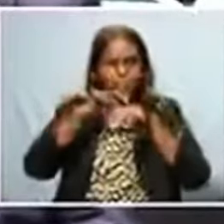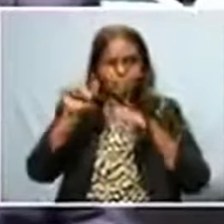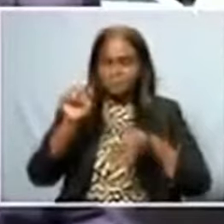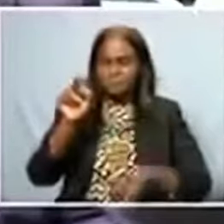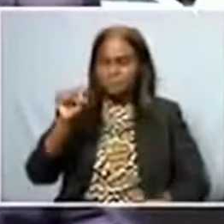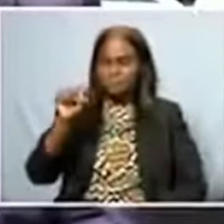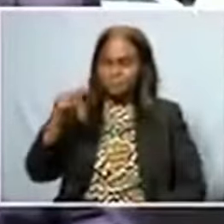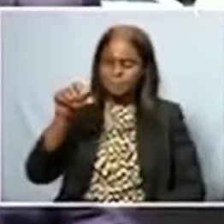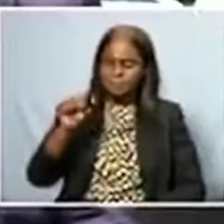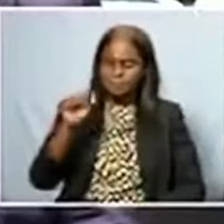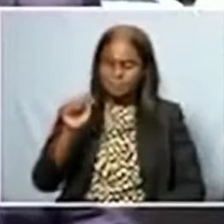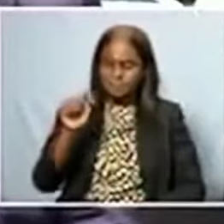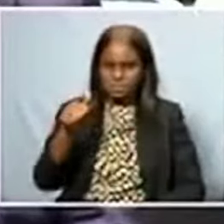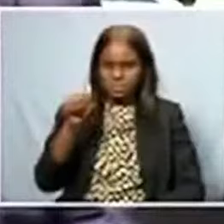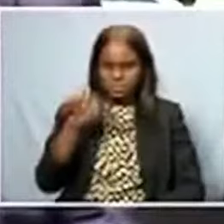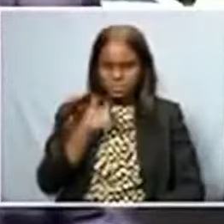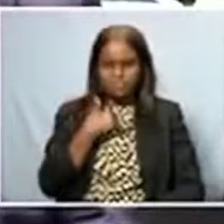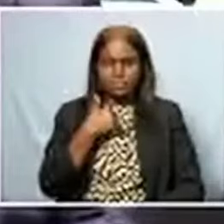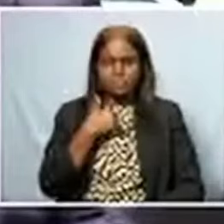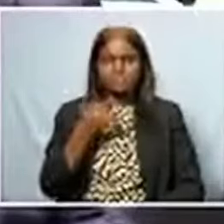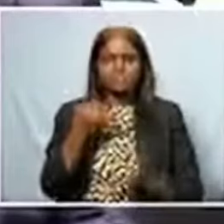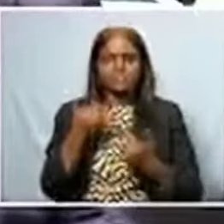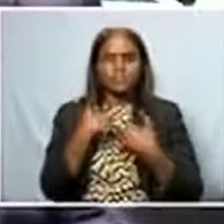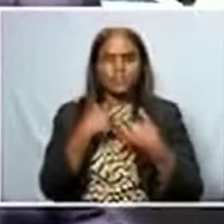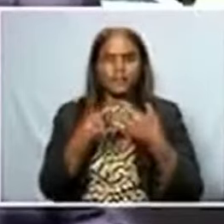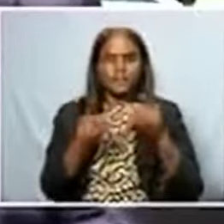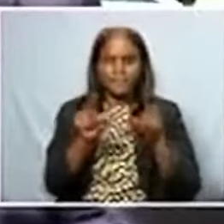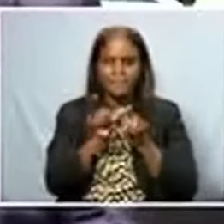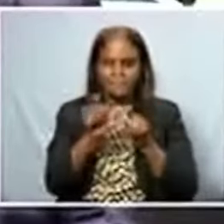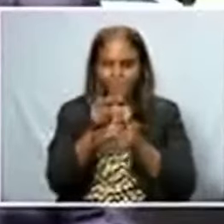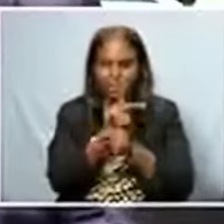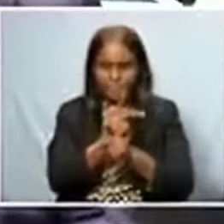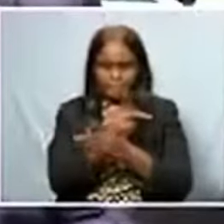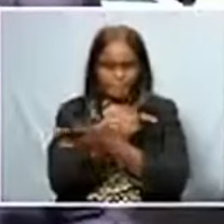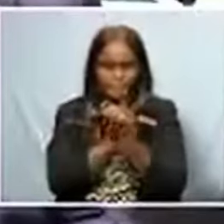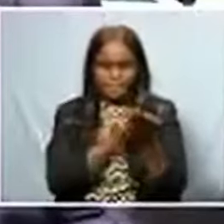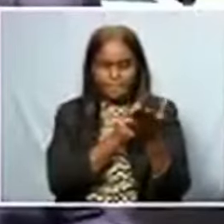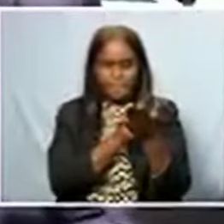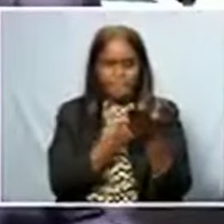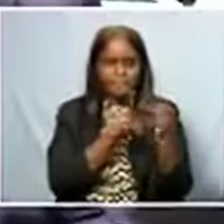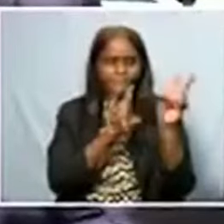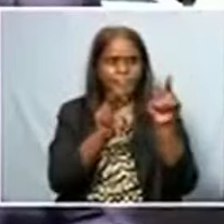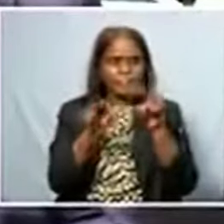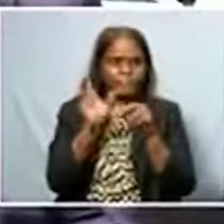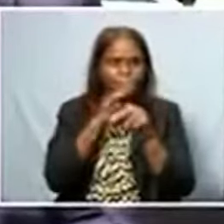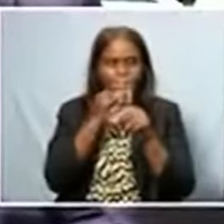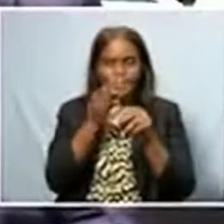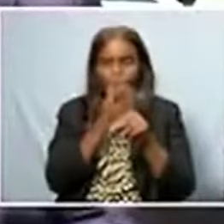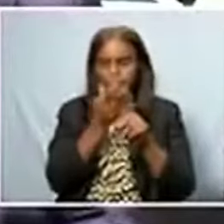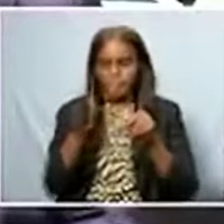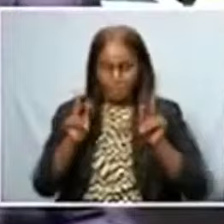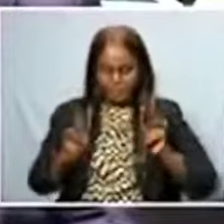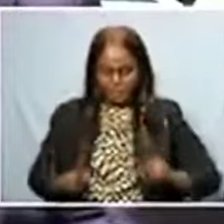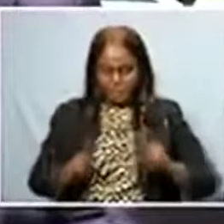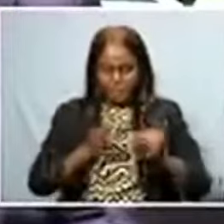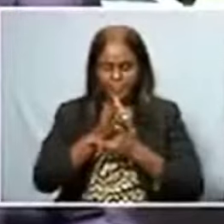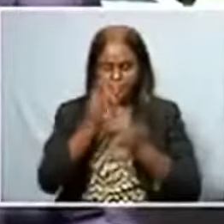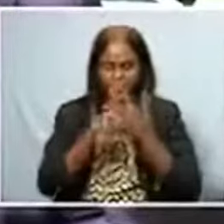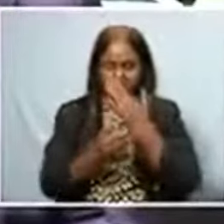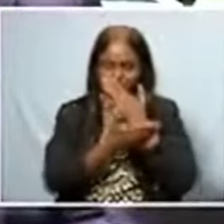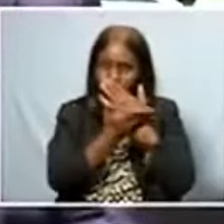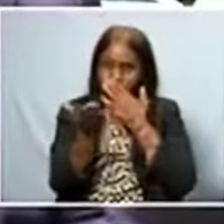MPSs and the agencies have now taken the supervision of personnel through